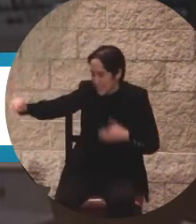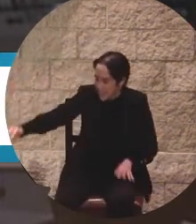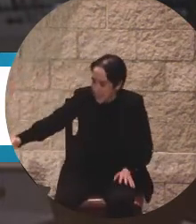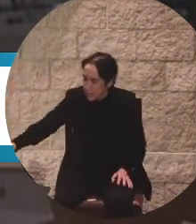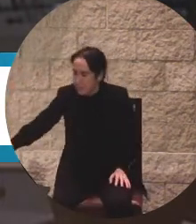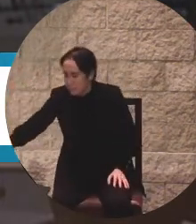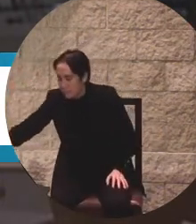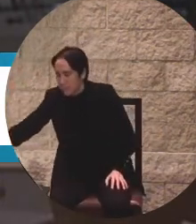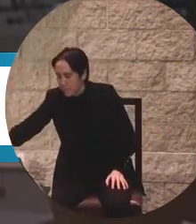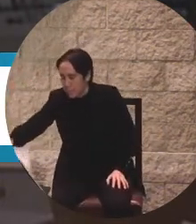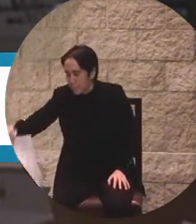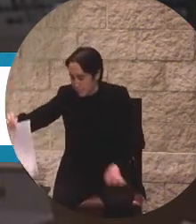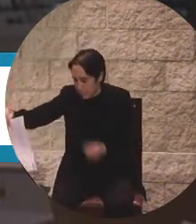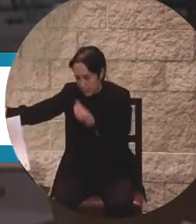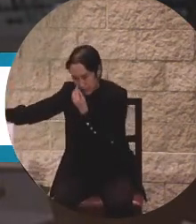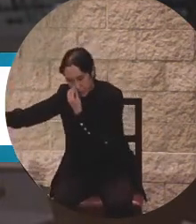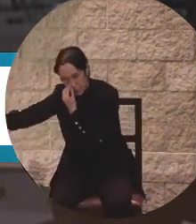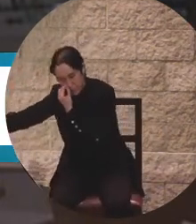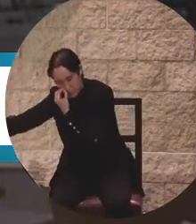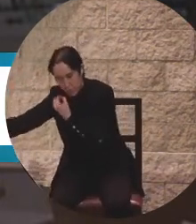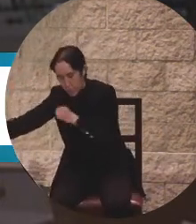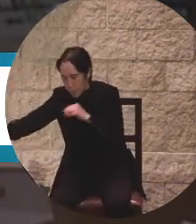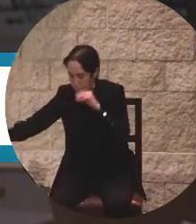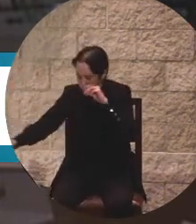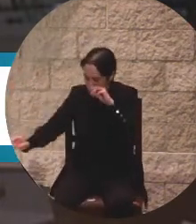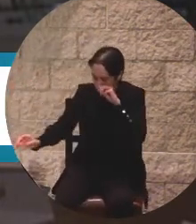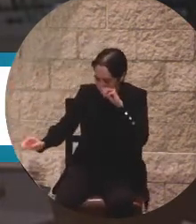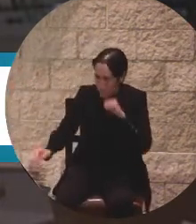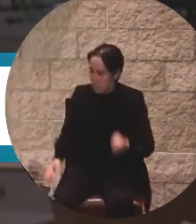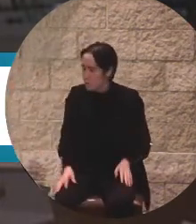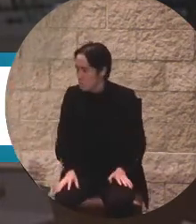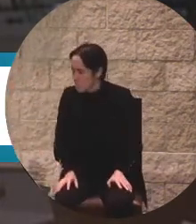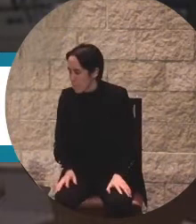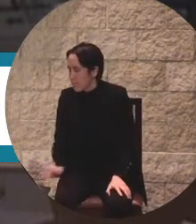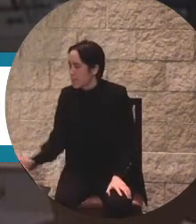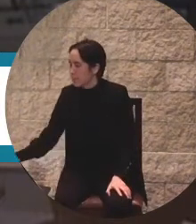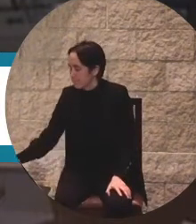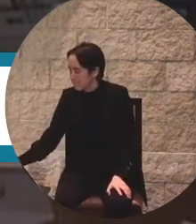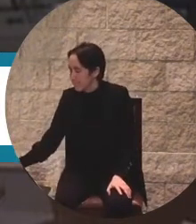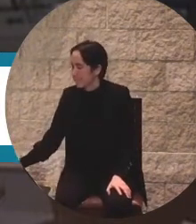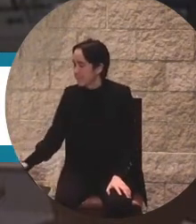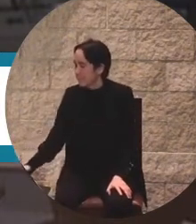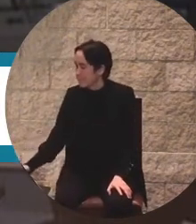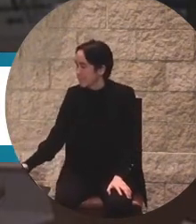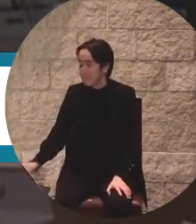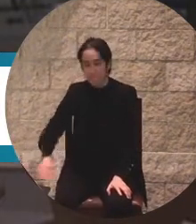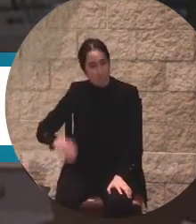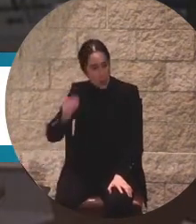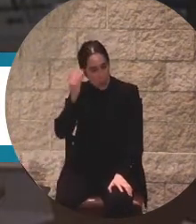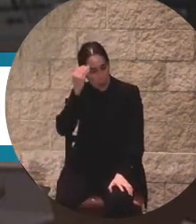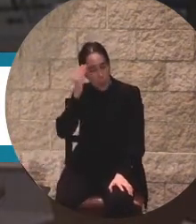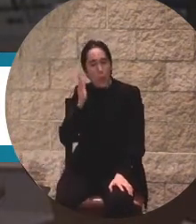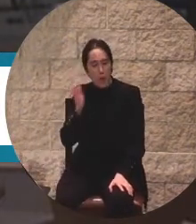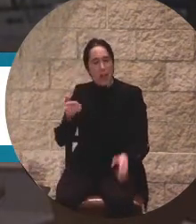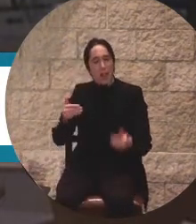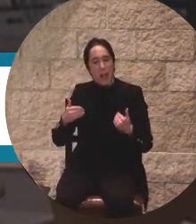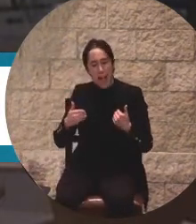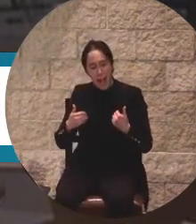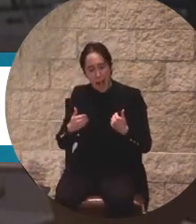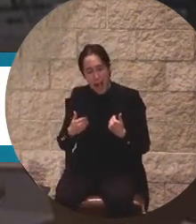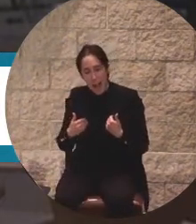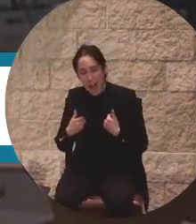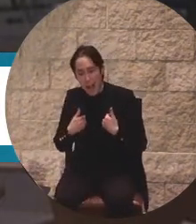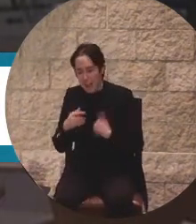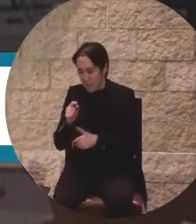Oh, hang your nose down, Rudy. Oh, yes. Oh. You know, we'll do a tribute show. We'll do the entire